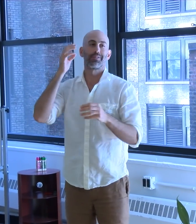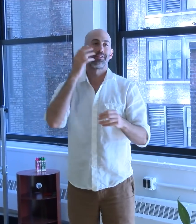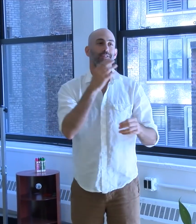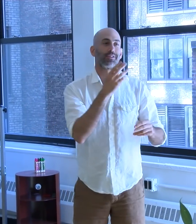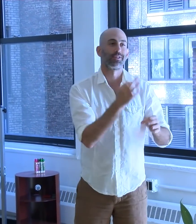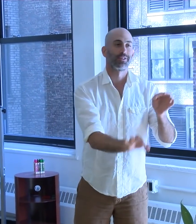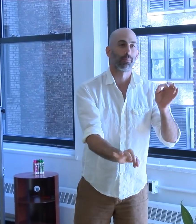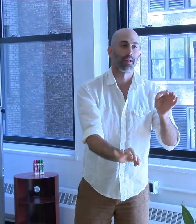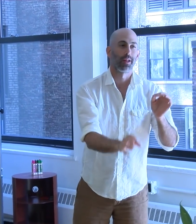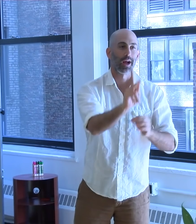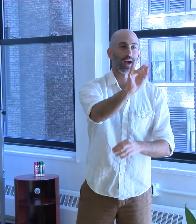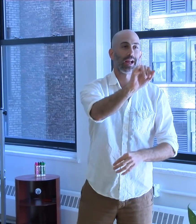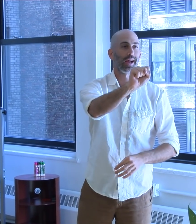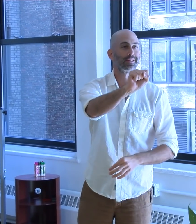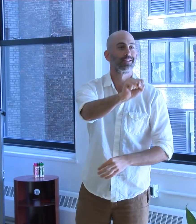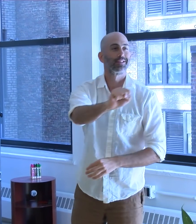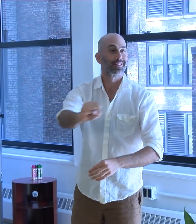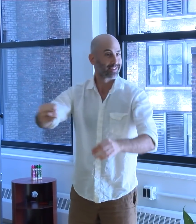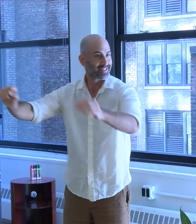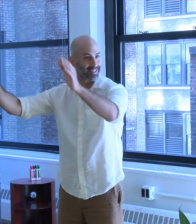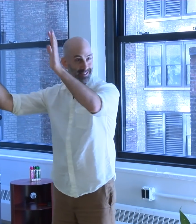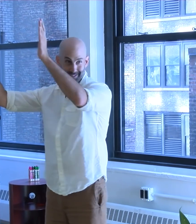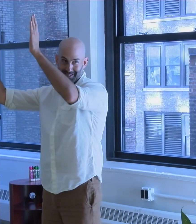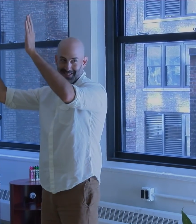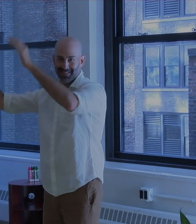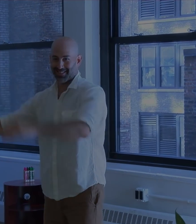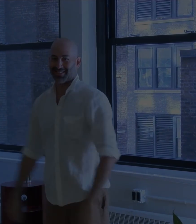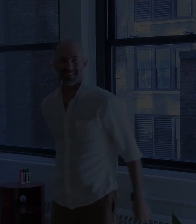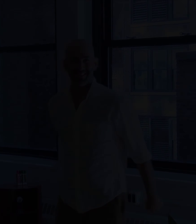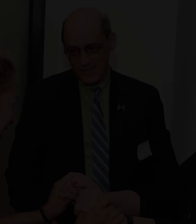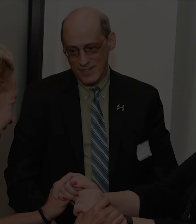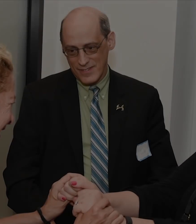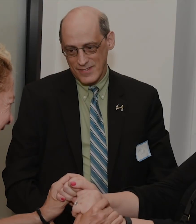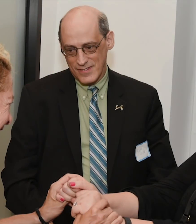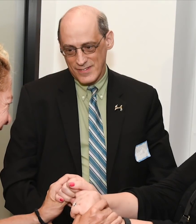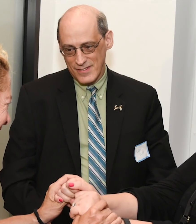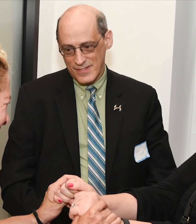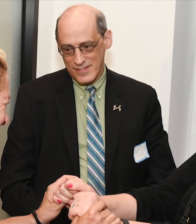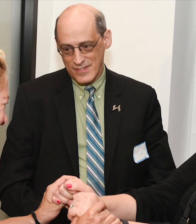Keep it simple. KIS.